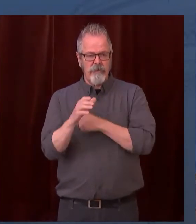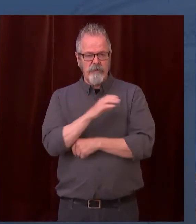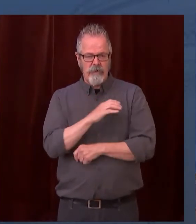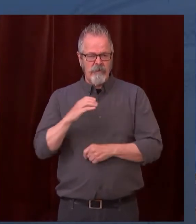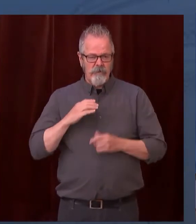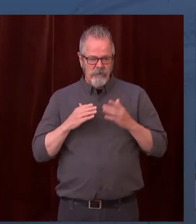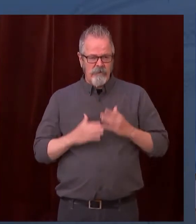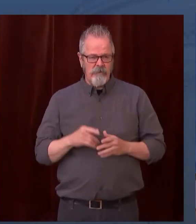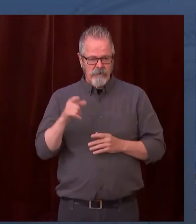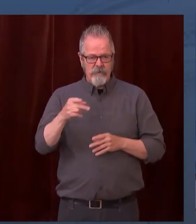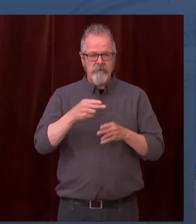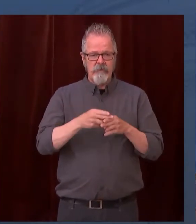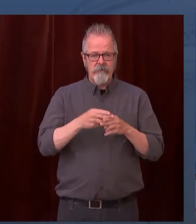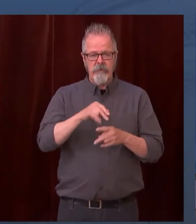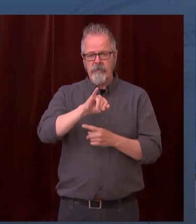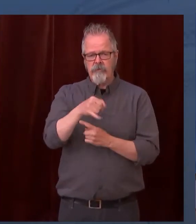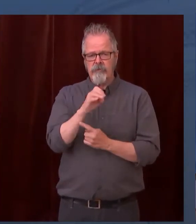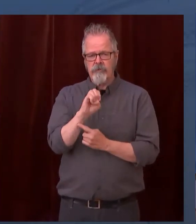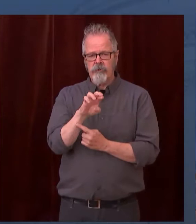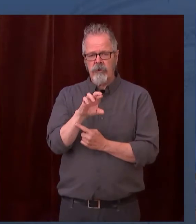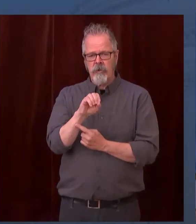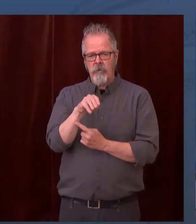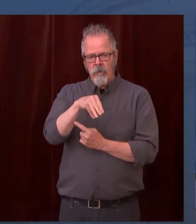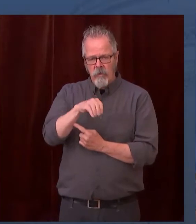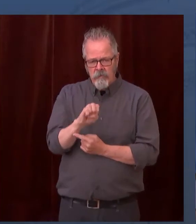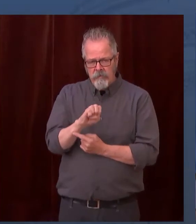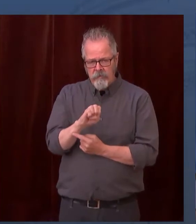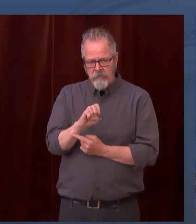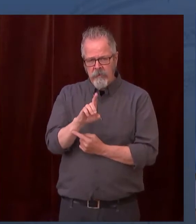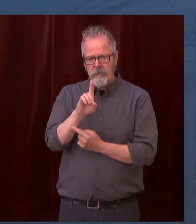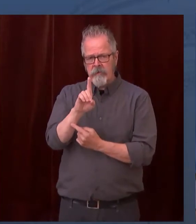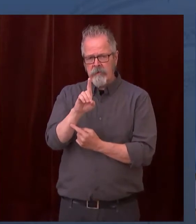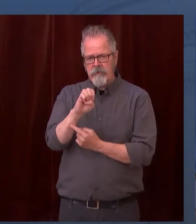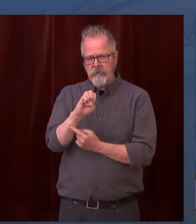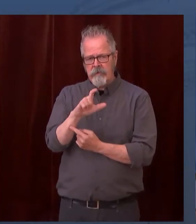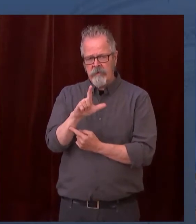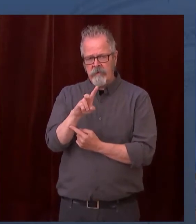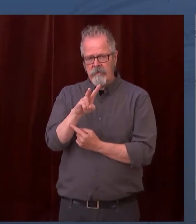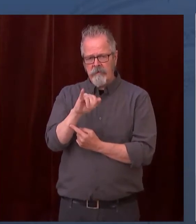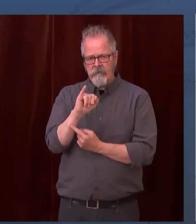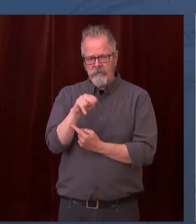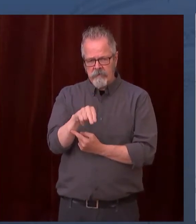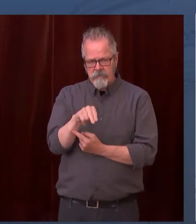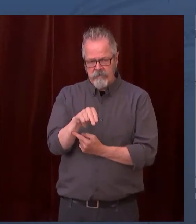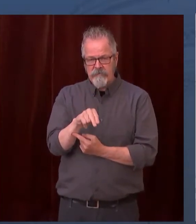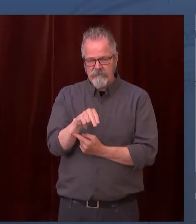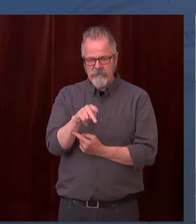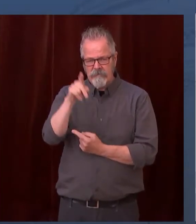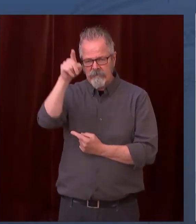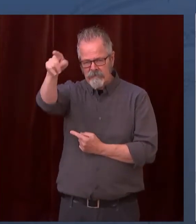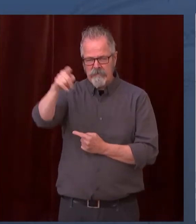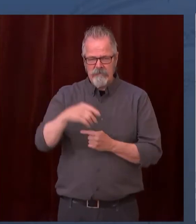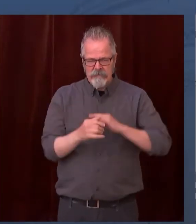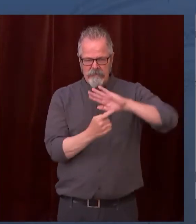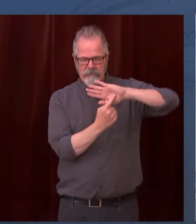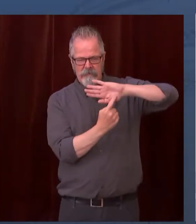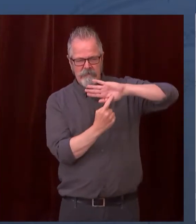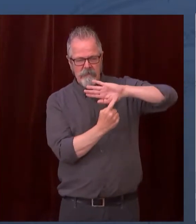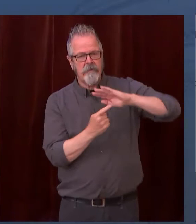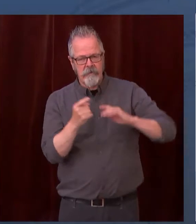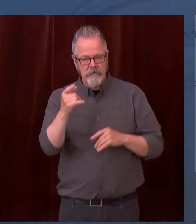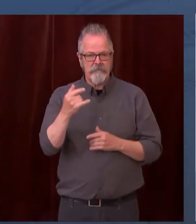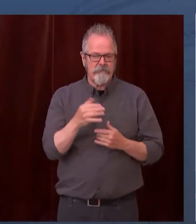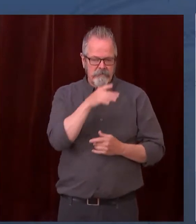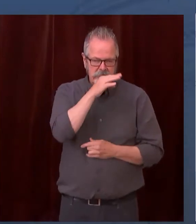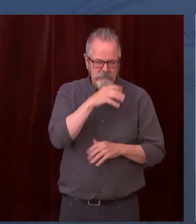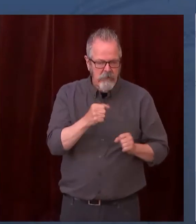Yes, Governor, and I want to thank you and the Secretary Wiesman for coming to the Tri-Cities this past Tuesday to listen to